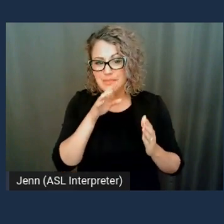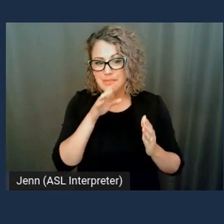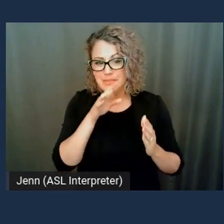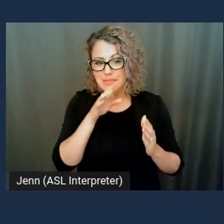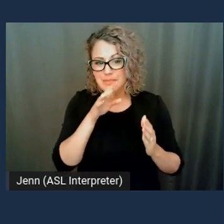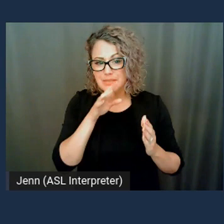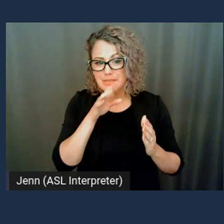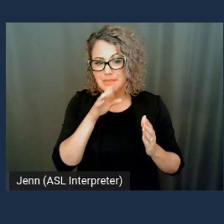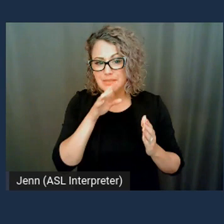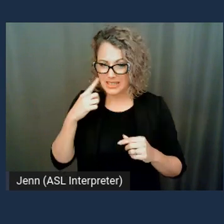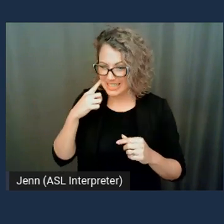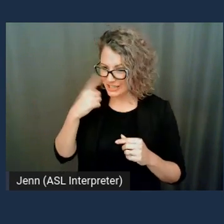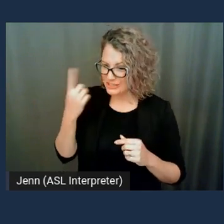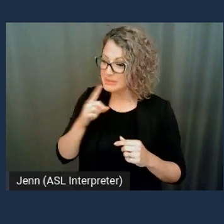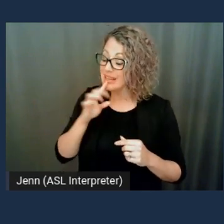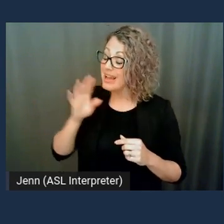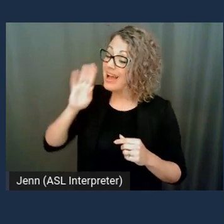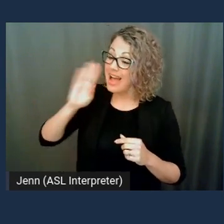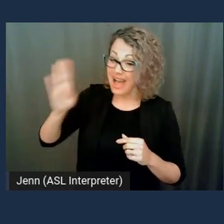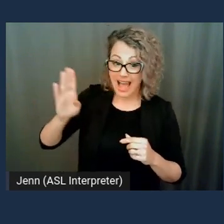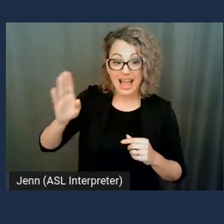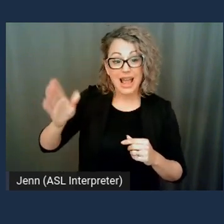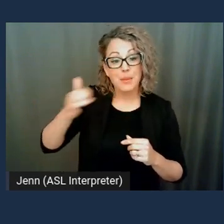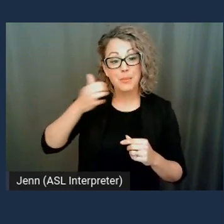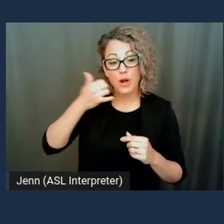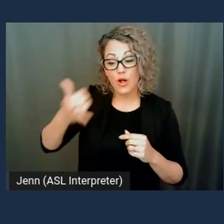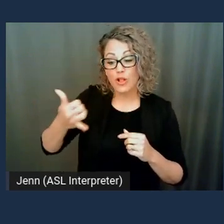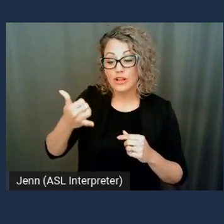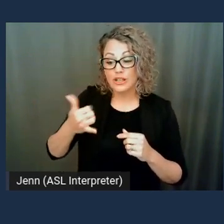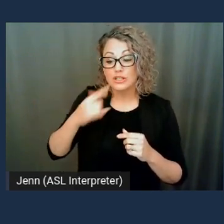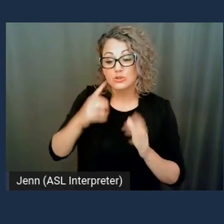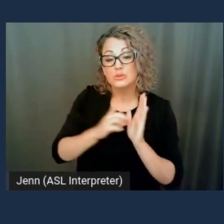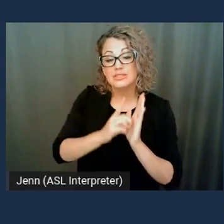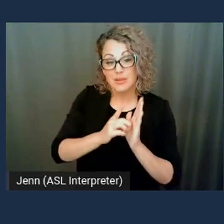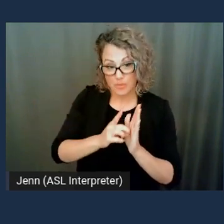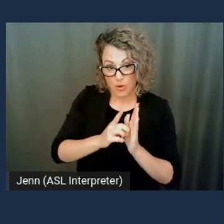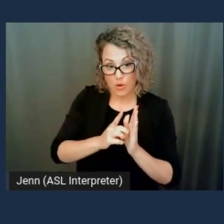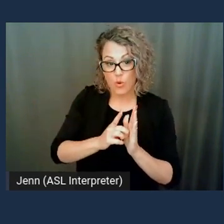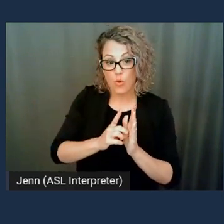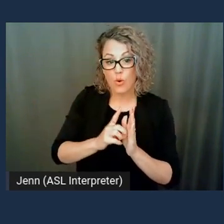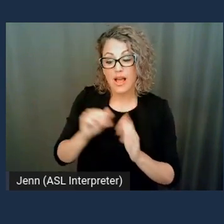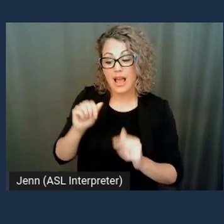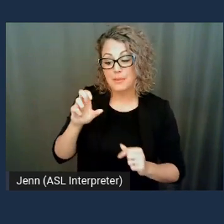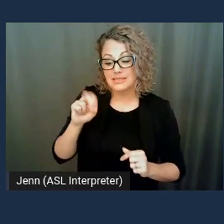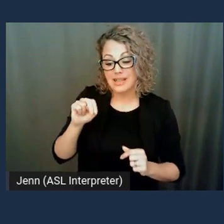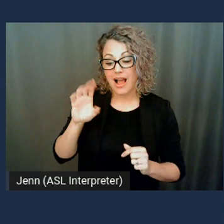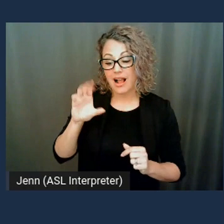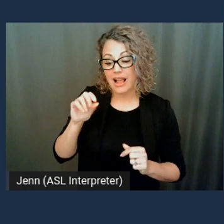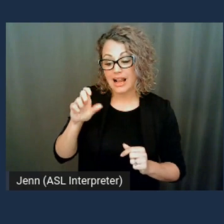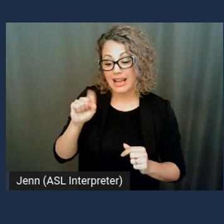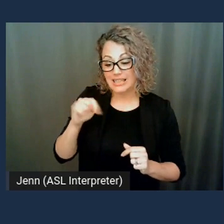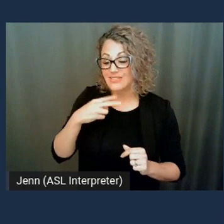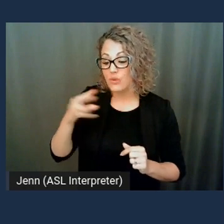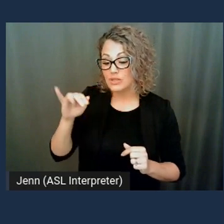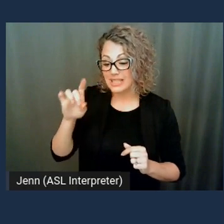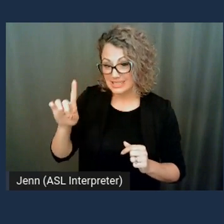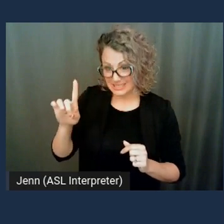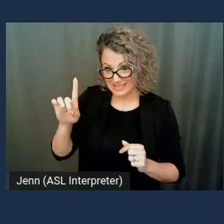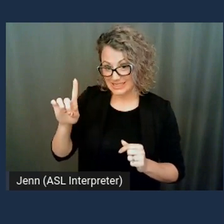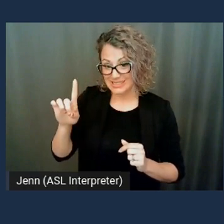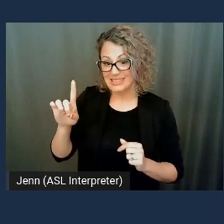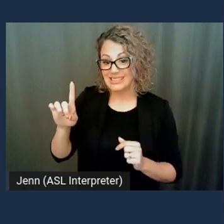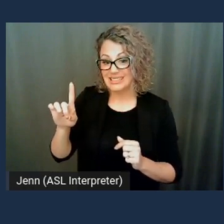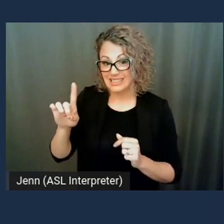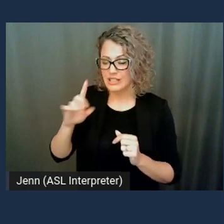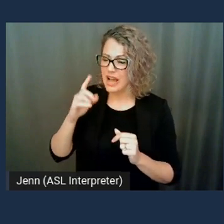Hi, I'm calling today to demo the Amazon Connect Voice ID application to showcase how contact center agents